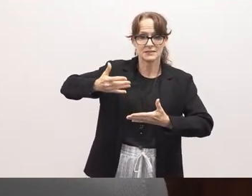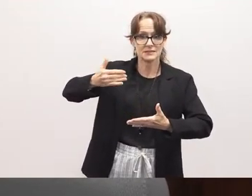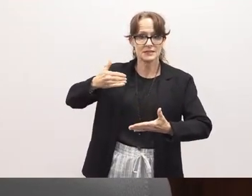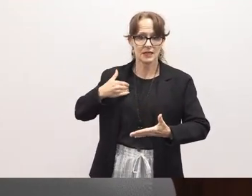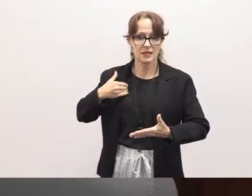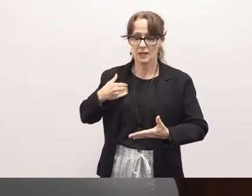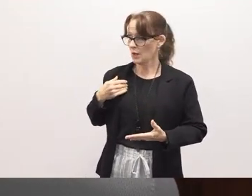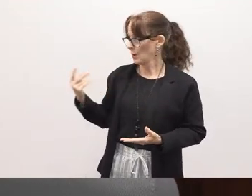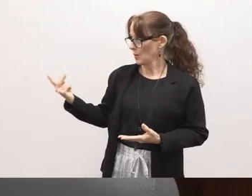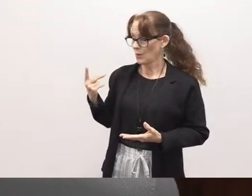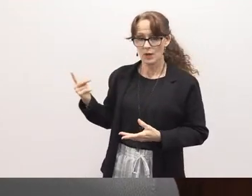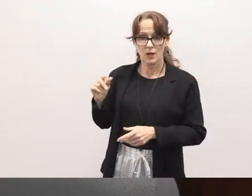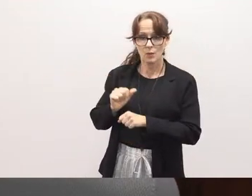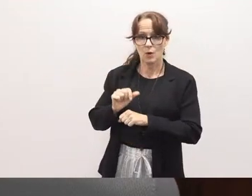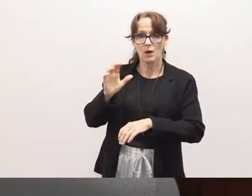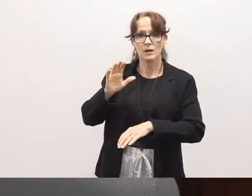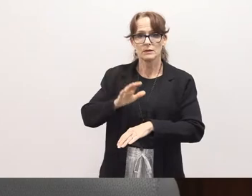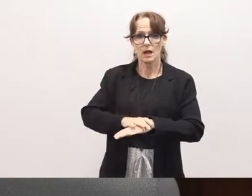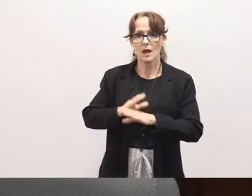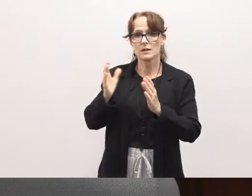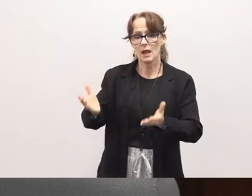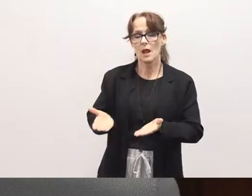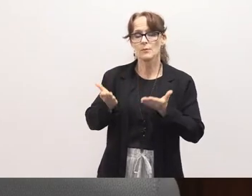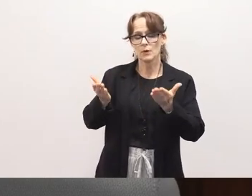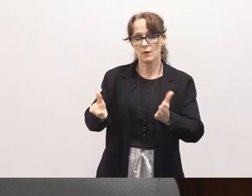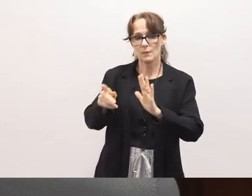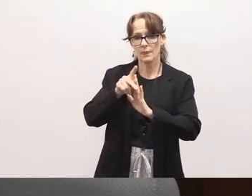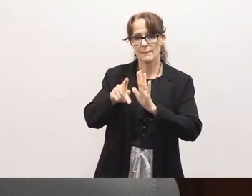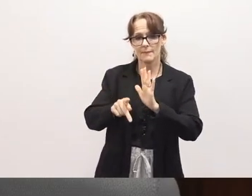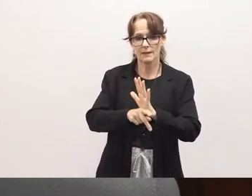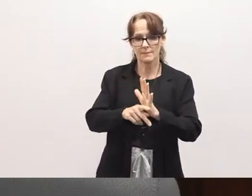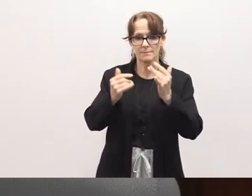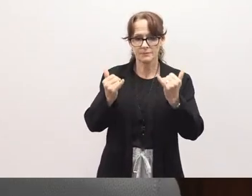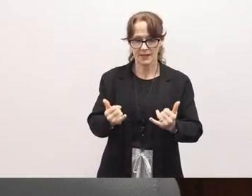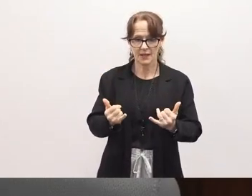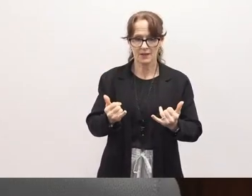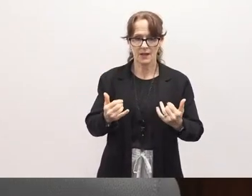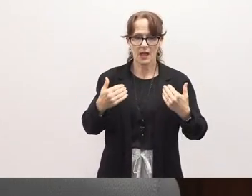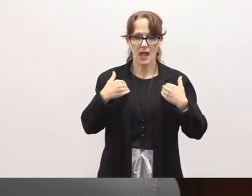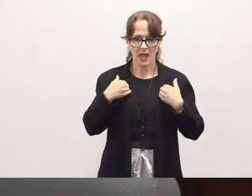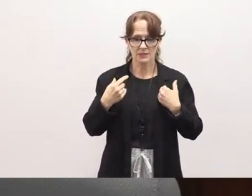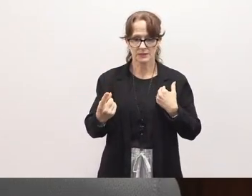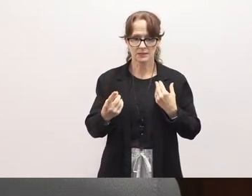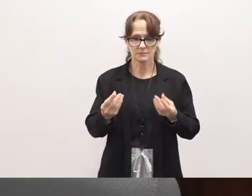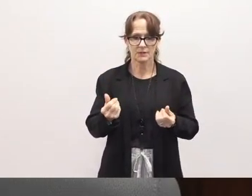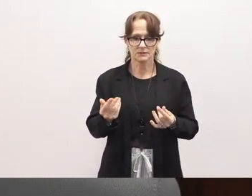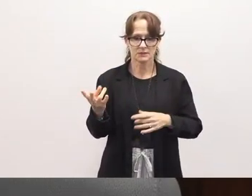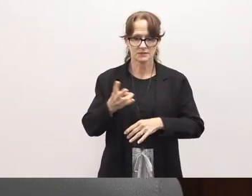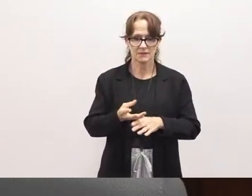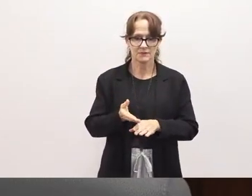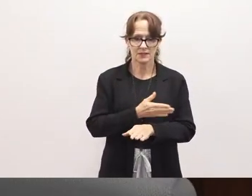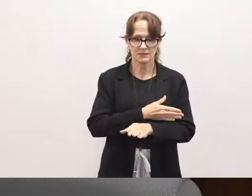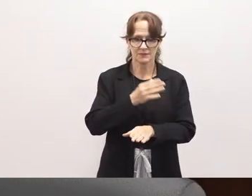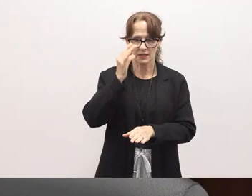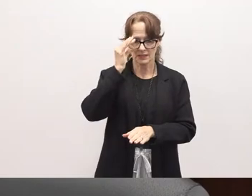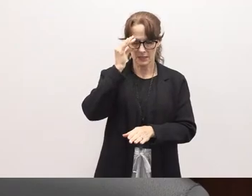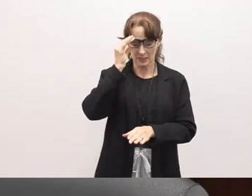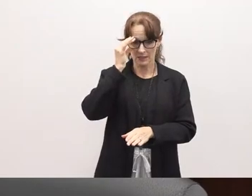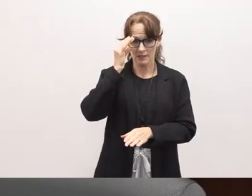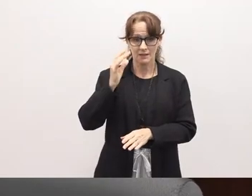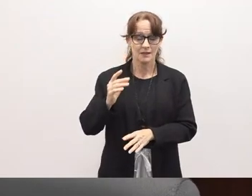you and I, Mr. Otto, worked on and proposed the policy that now has us materials 7 days in advance.